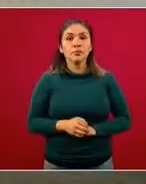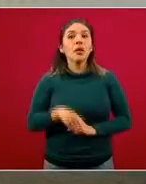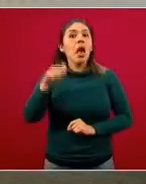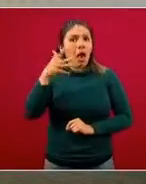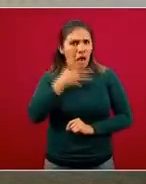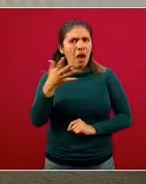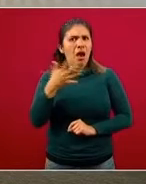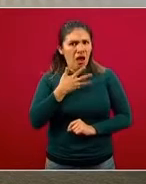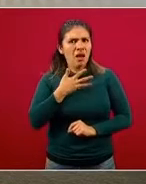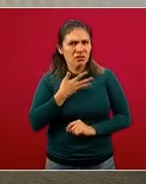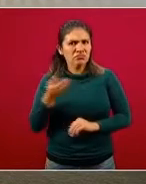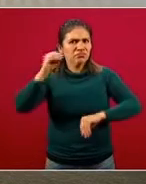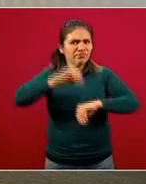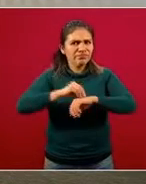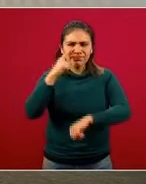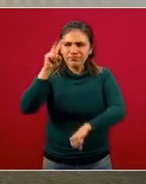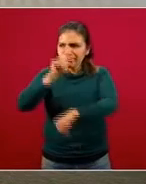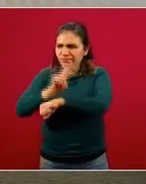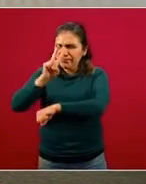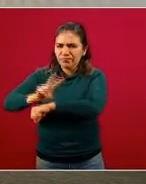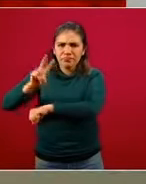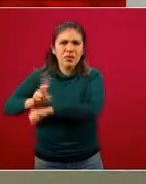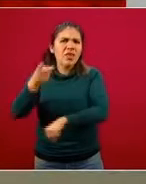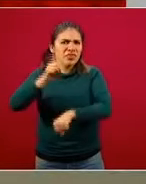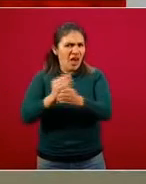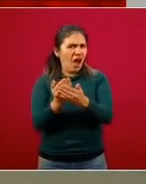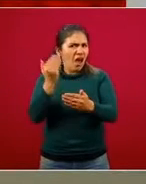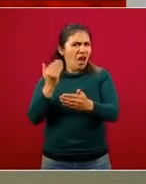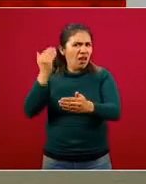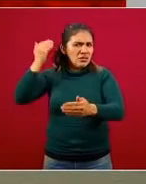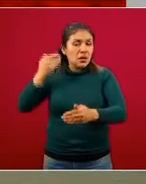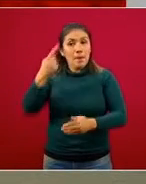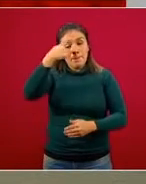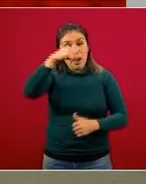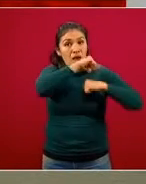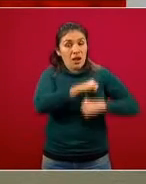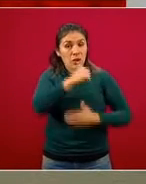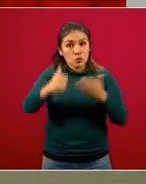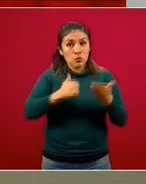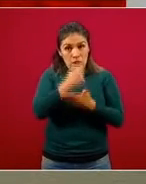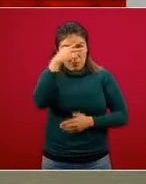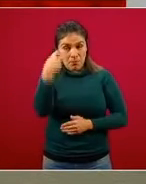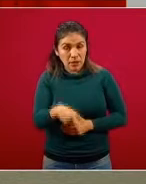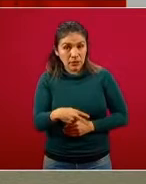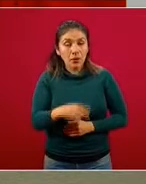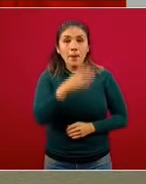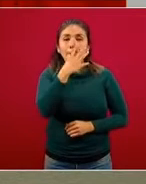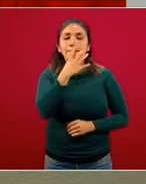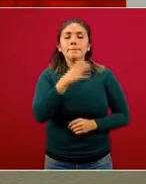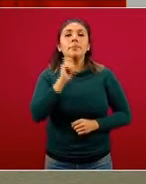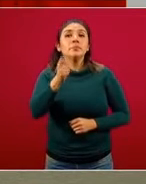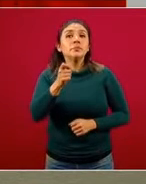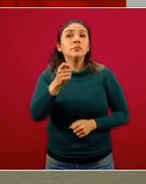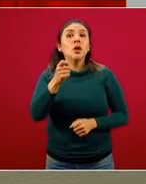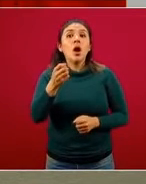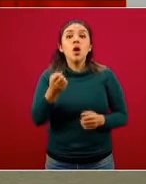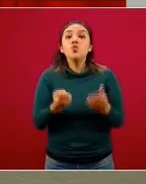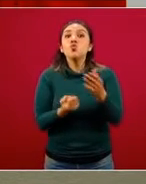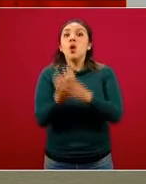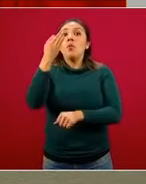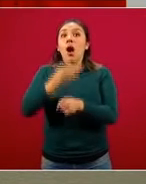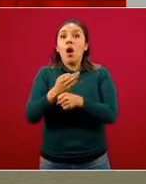risk. Then we have a structured operation that has been in place for a couple of days.